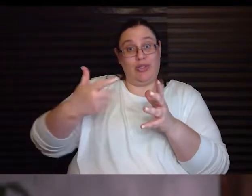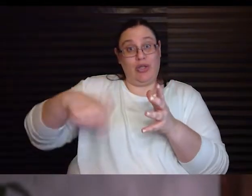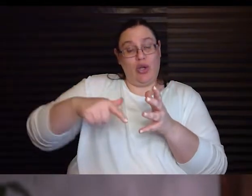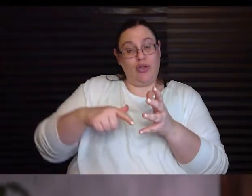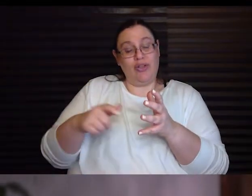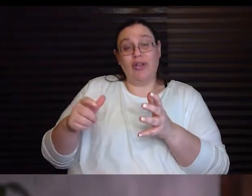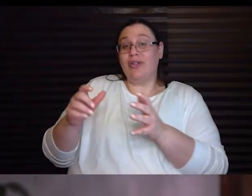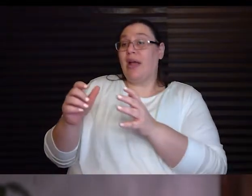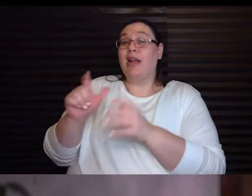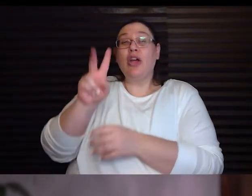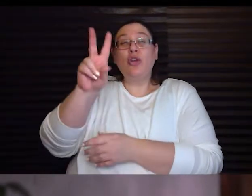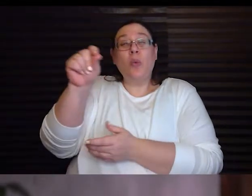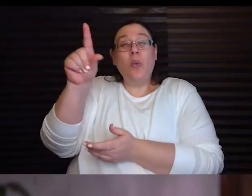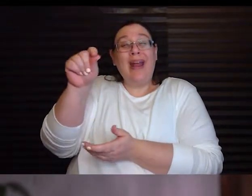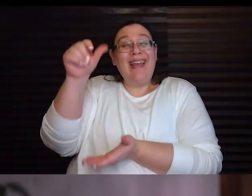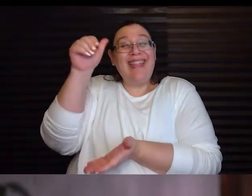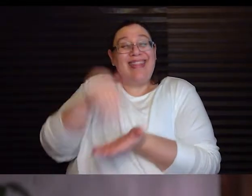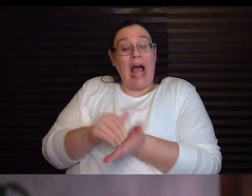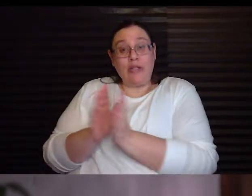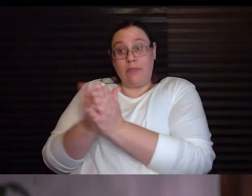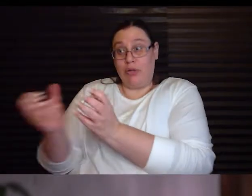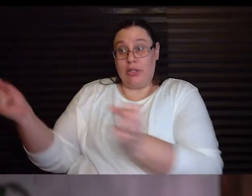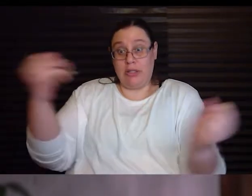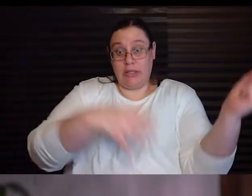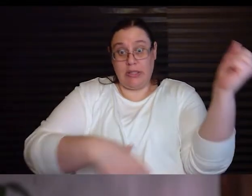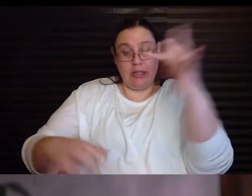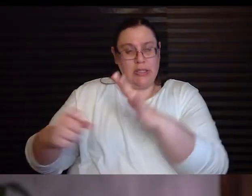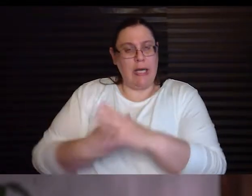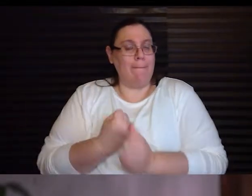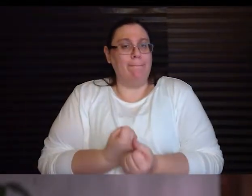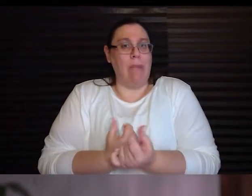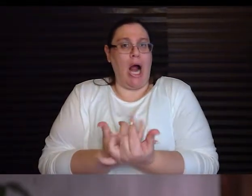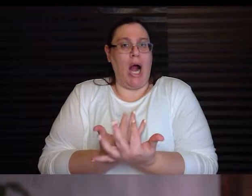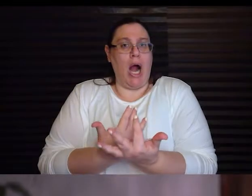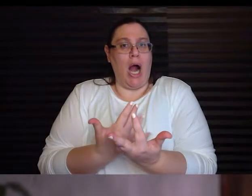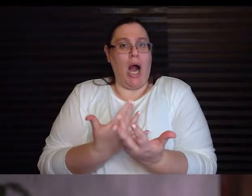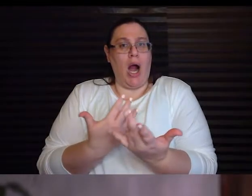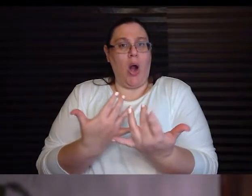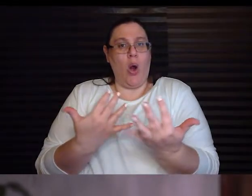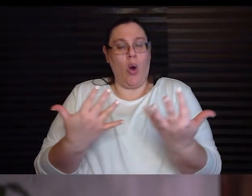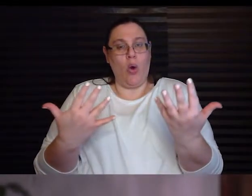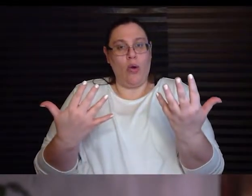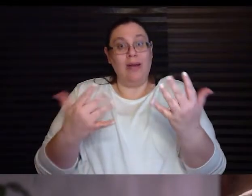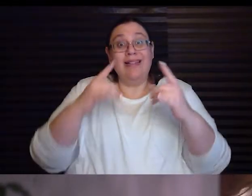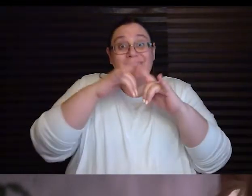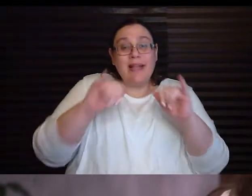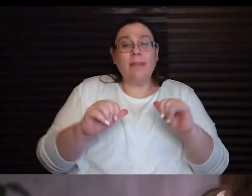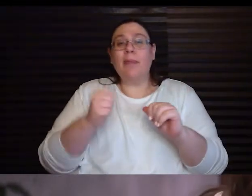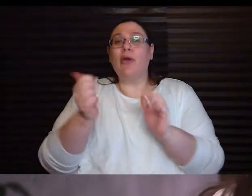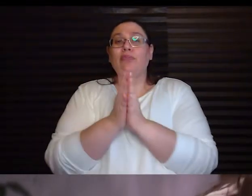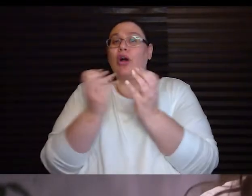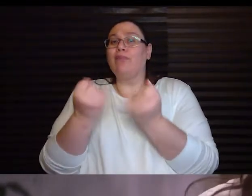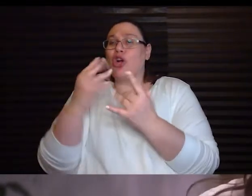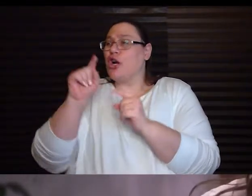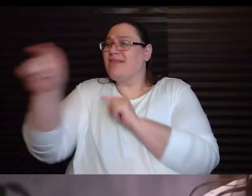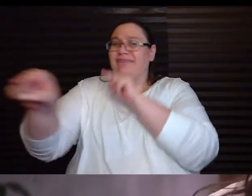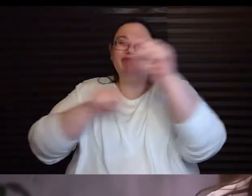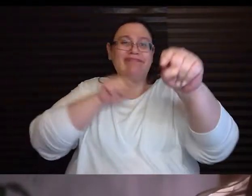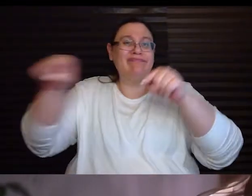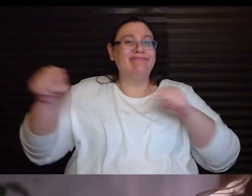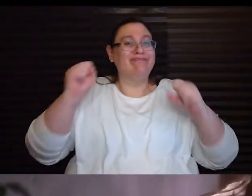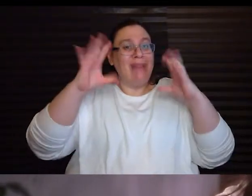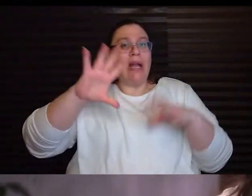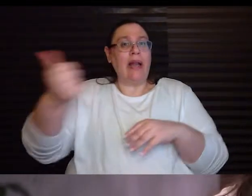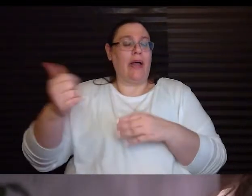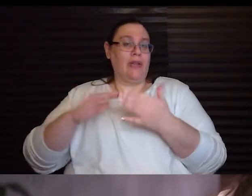Association burned 20,000 books in a bonfire. And there were simultaneous book burnings that took place across